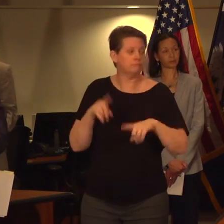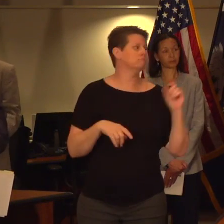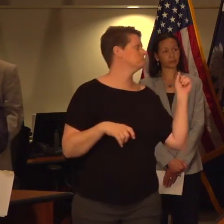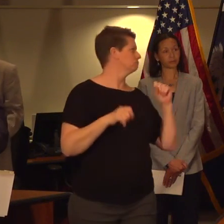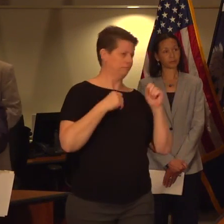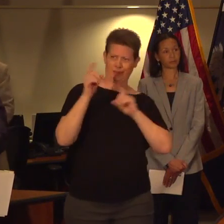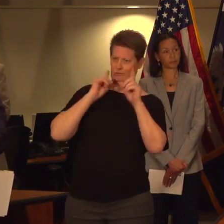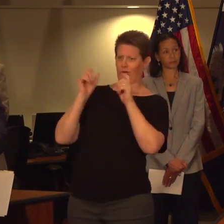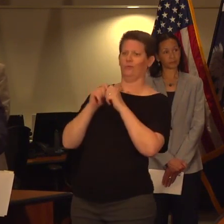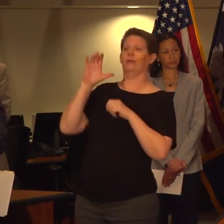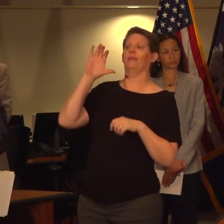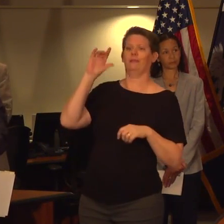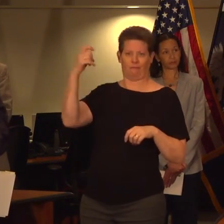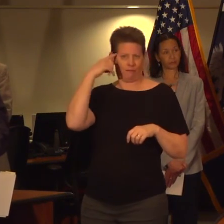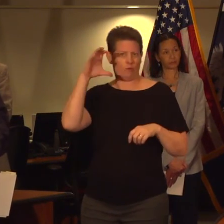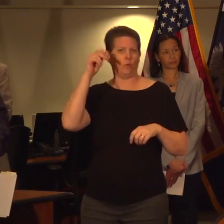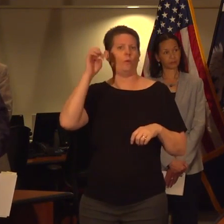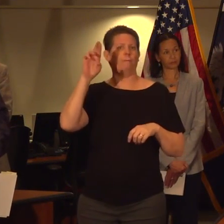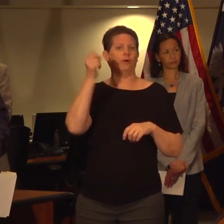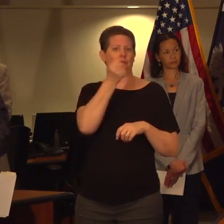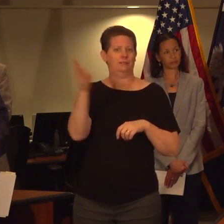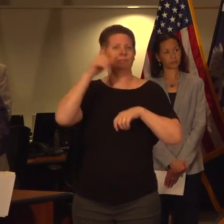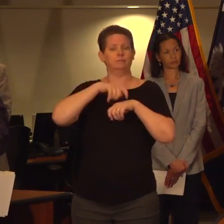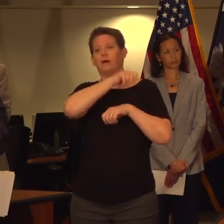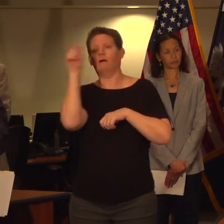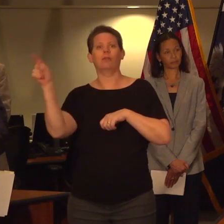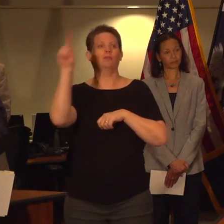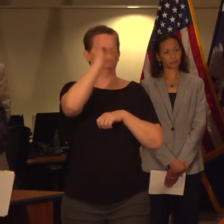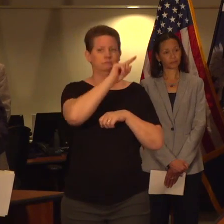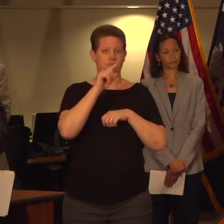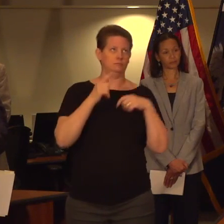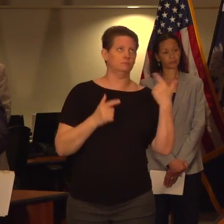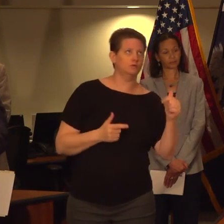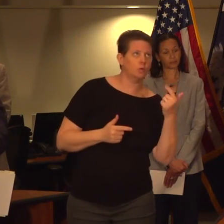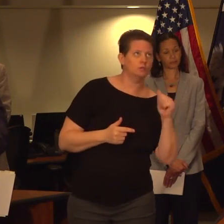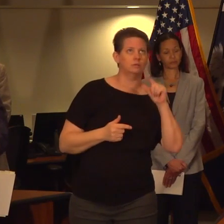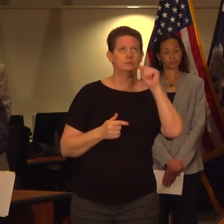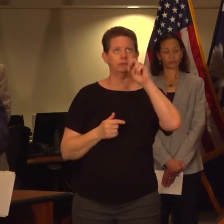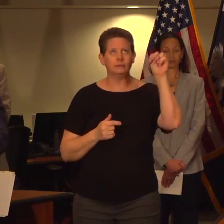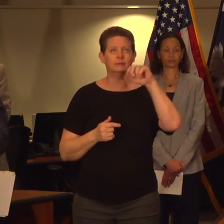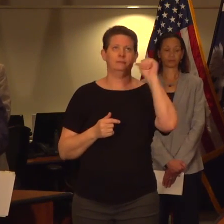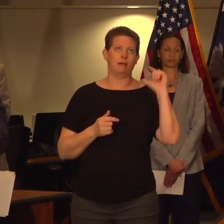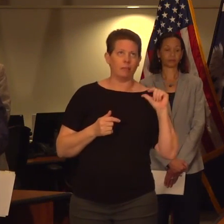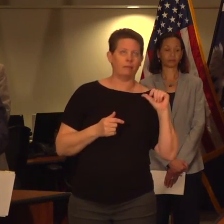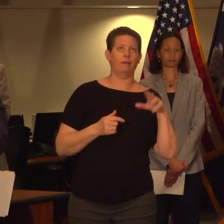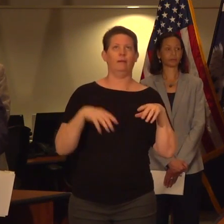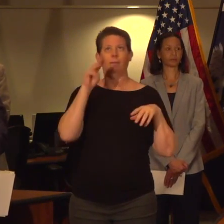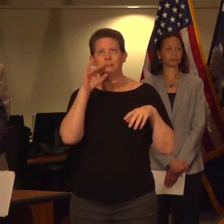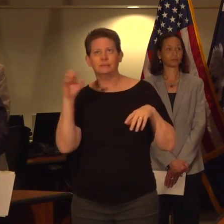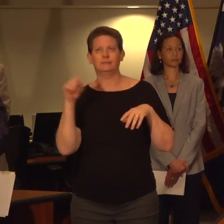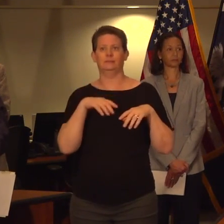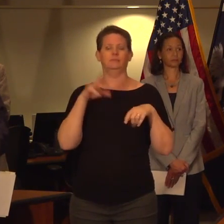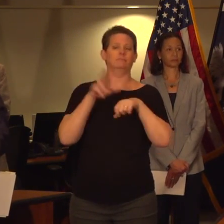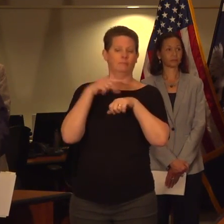Governor Cooper a number of times, and some other governors in Georgia and Tennessee, Alabama, Mississippi.